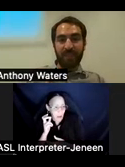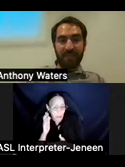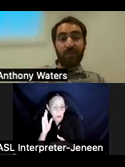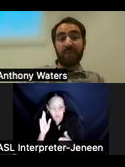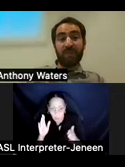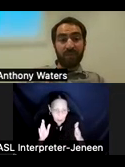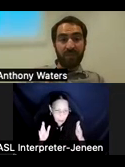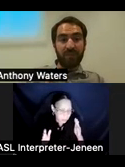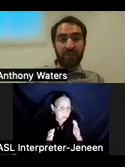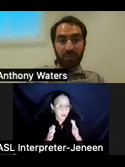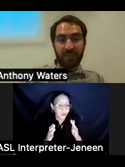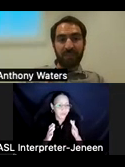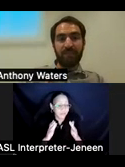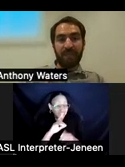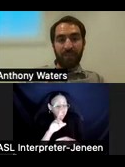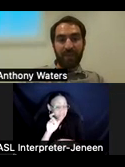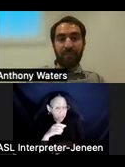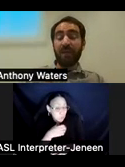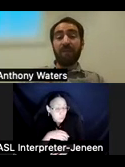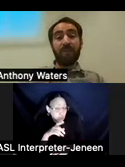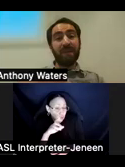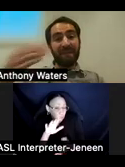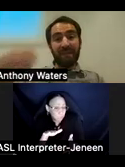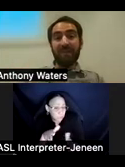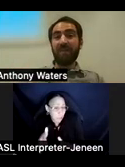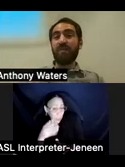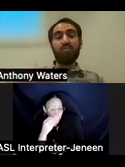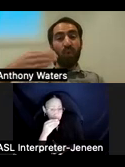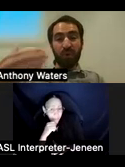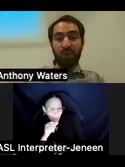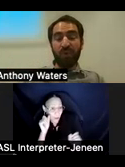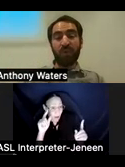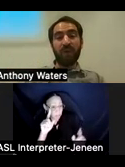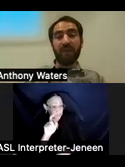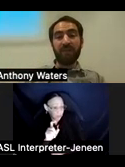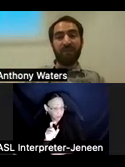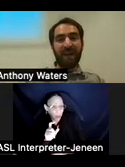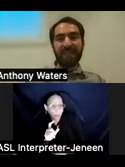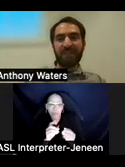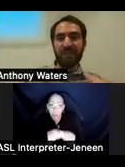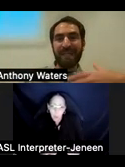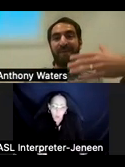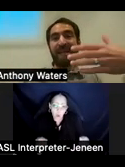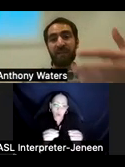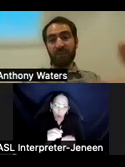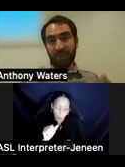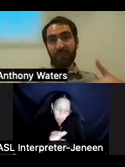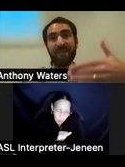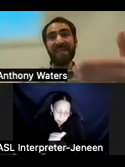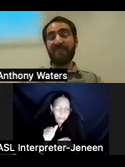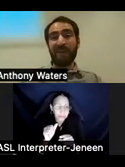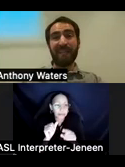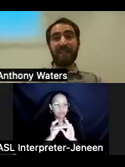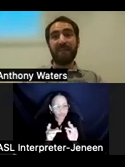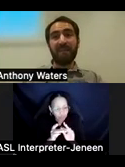you were dead or wished you could go to sleep and not wake up? But then the more you go through it, you'll find just how naturally you